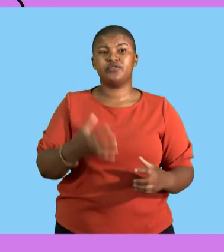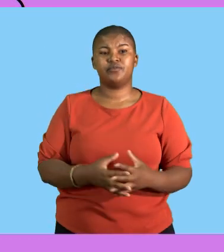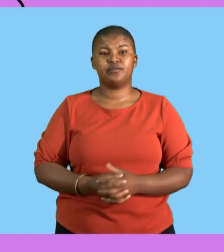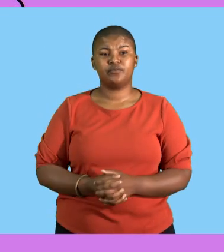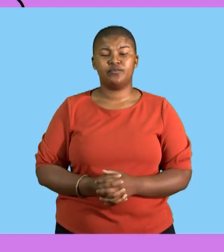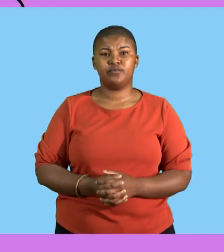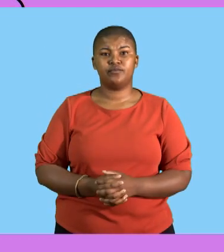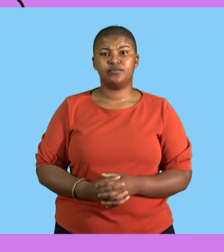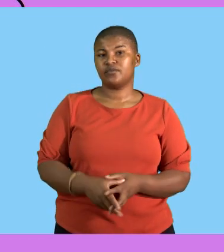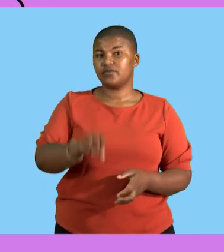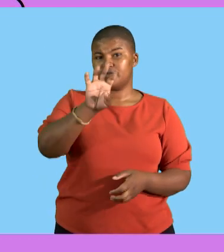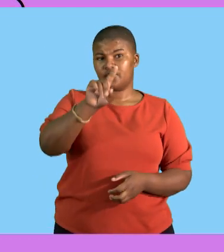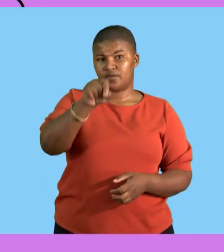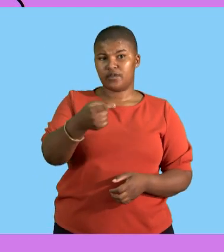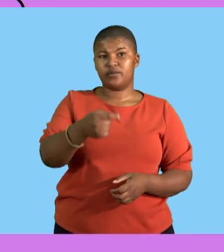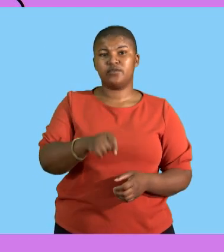be